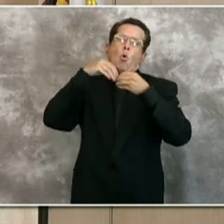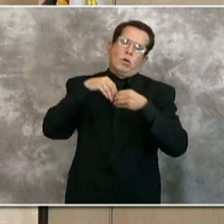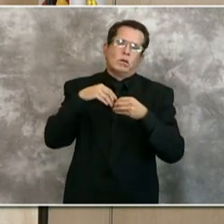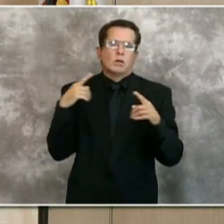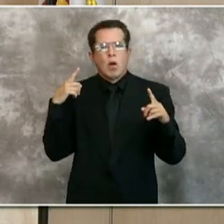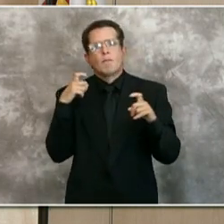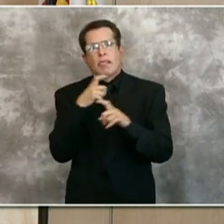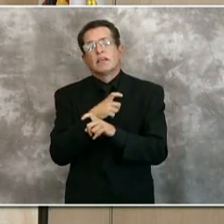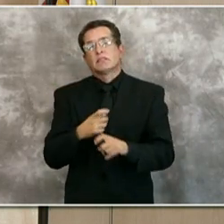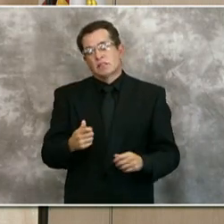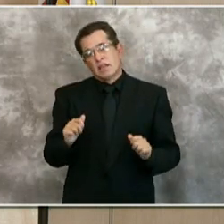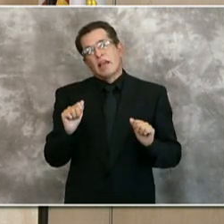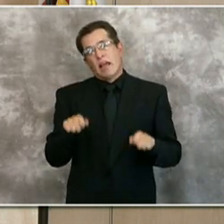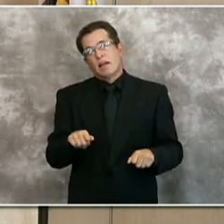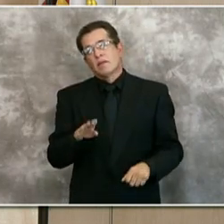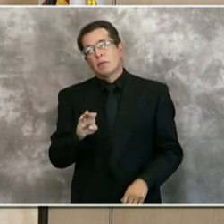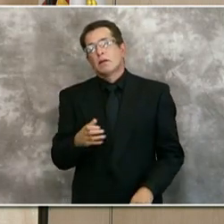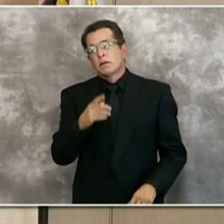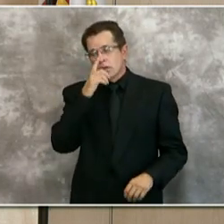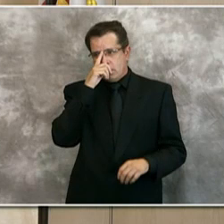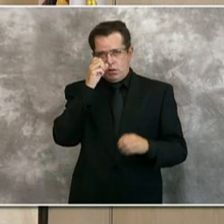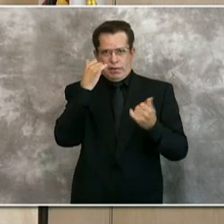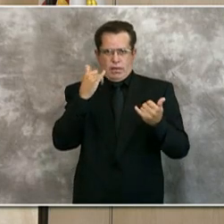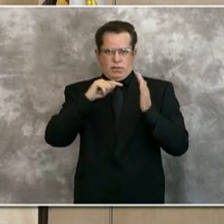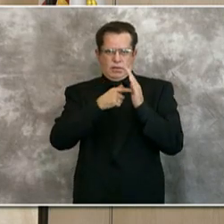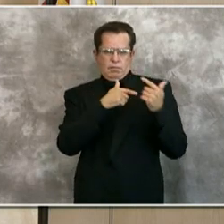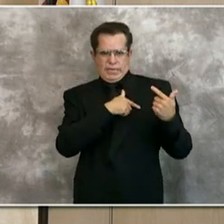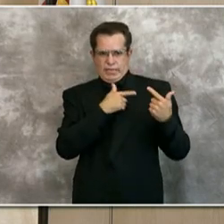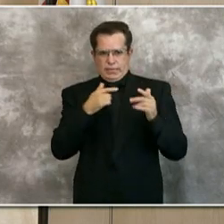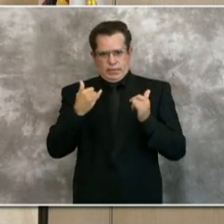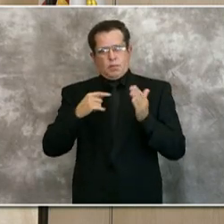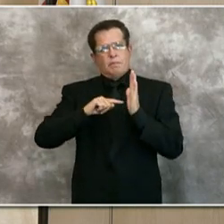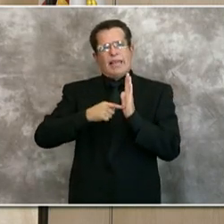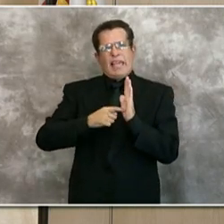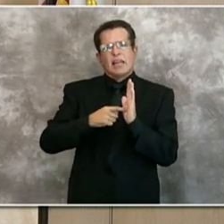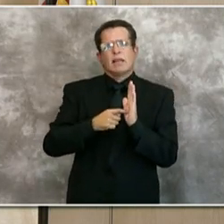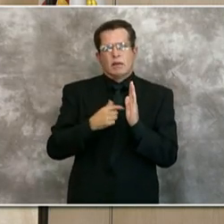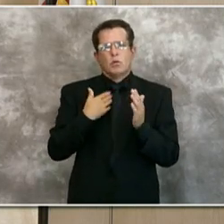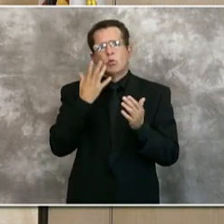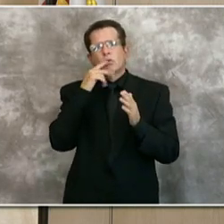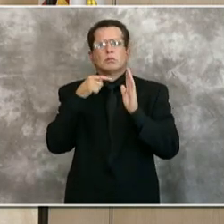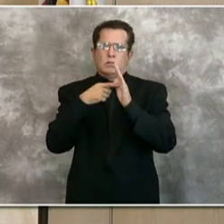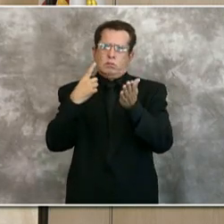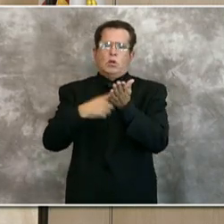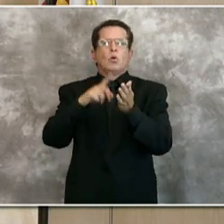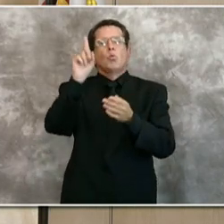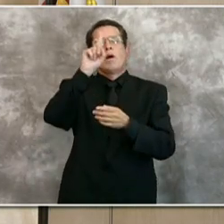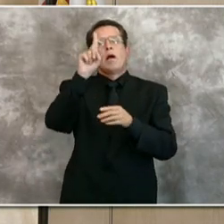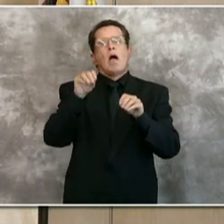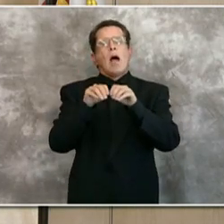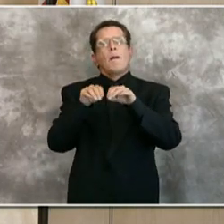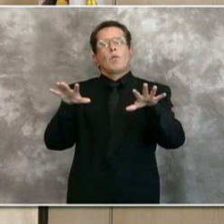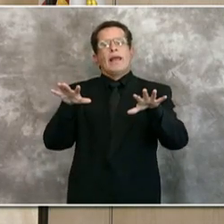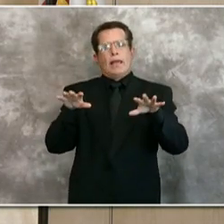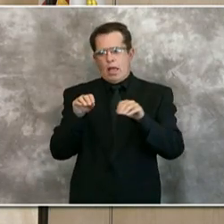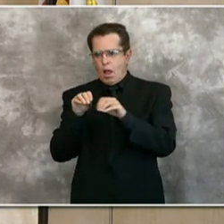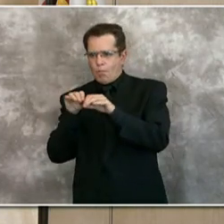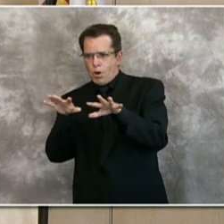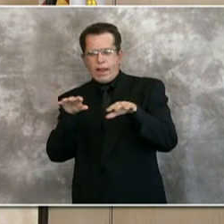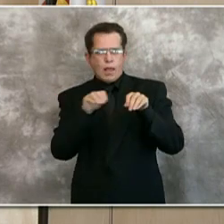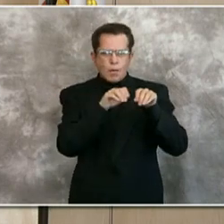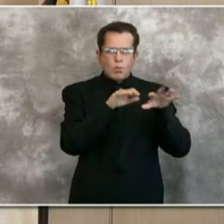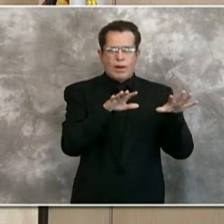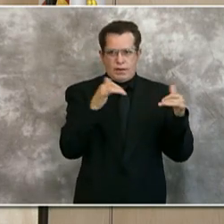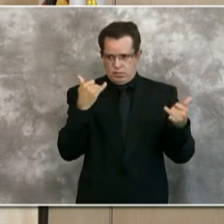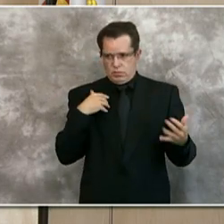So since the beginning of the pandemic, now we'll turn to our discussion on outbreaks. Since the beginning of the pandemic, we have